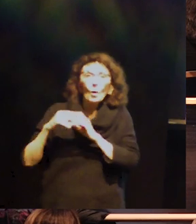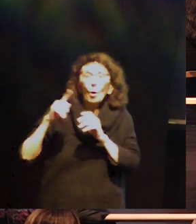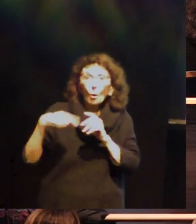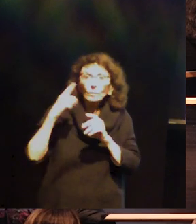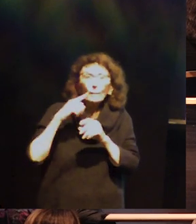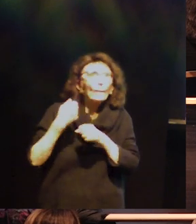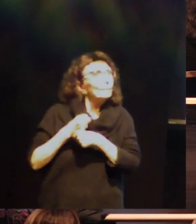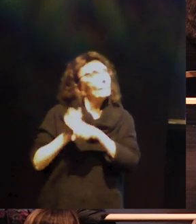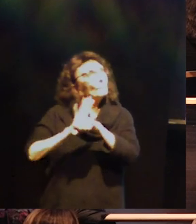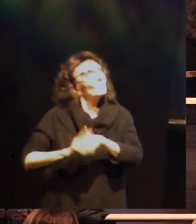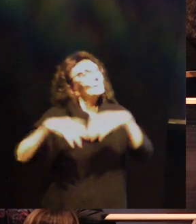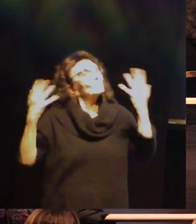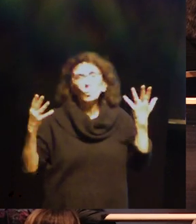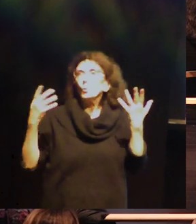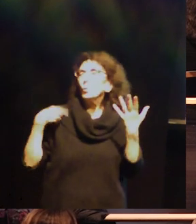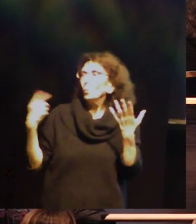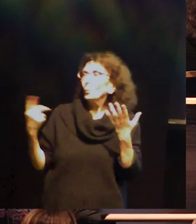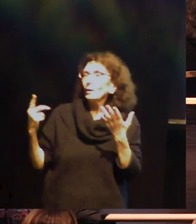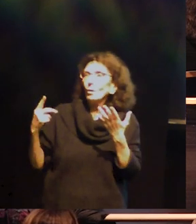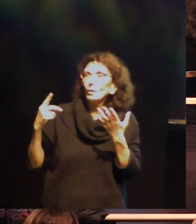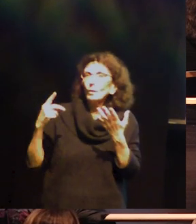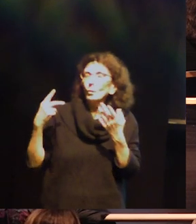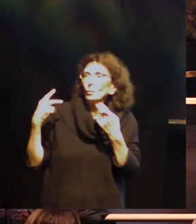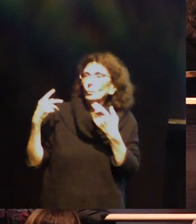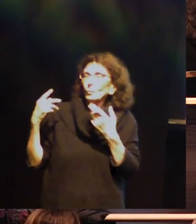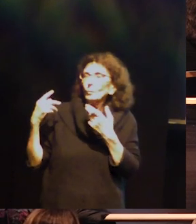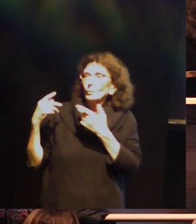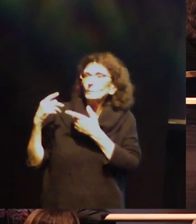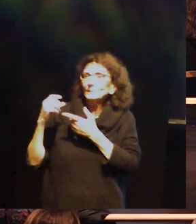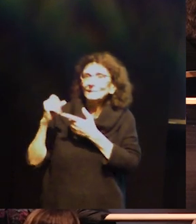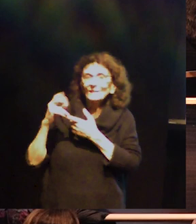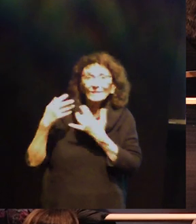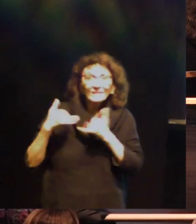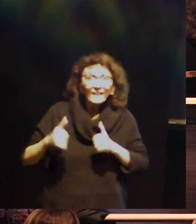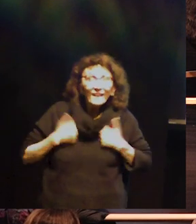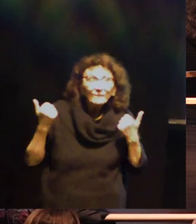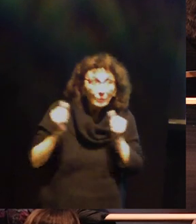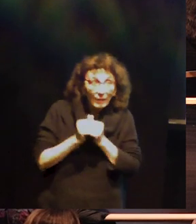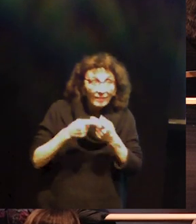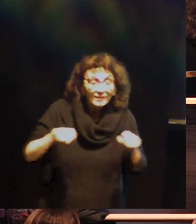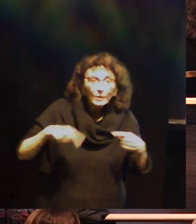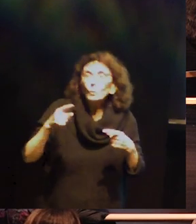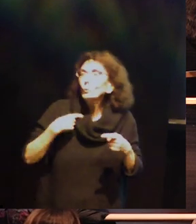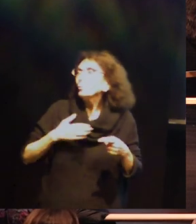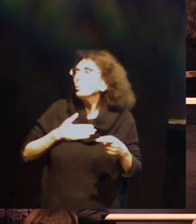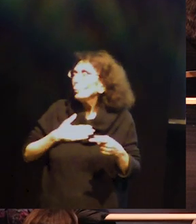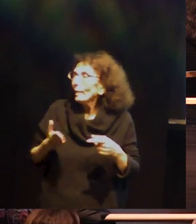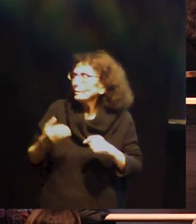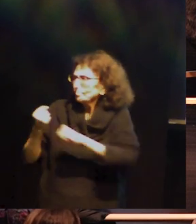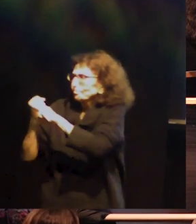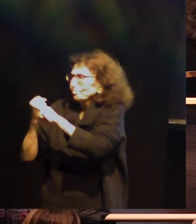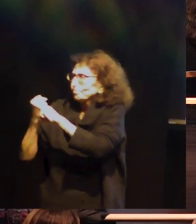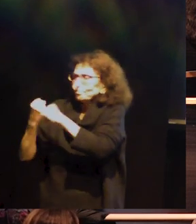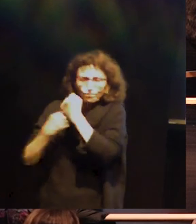oh, making a movie together. This is, we're here now, and Steven is here with all of us because, you know, we were willing to go that far for each other